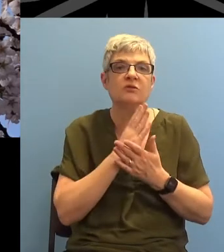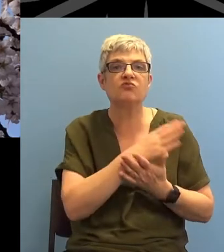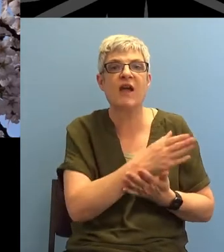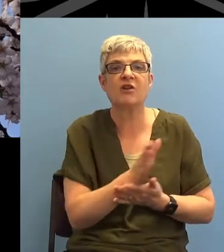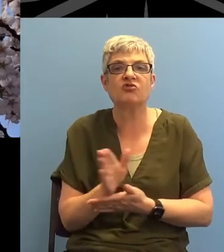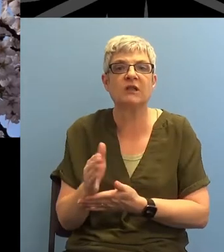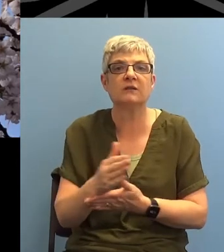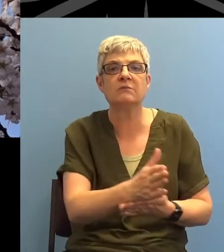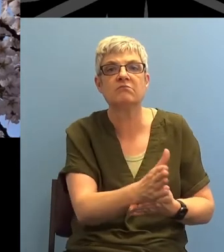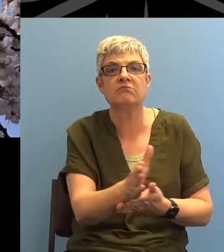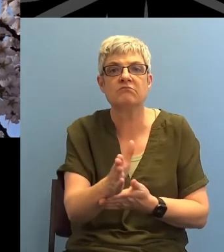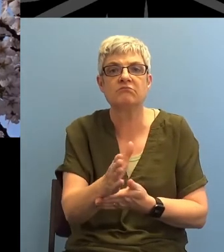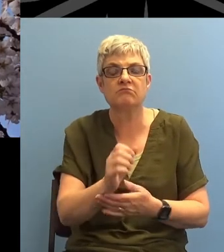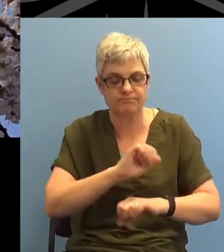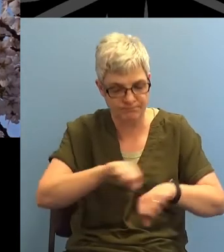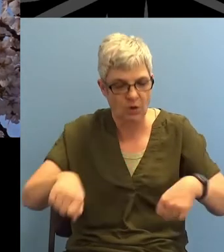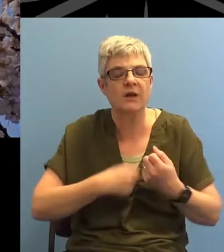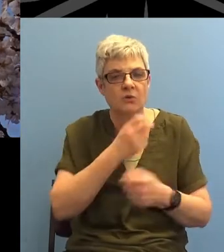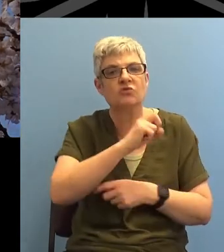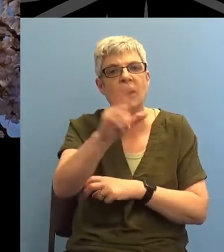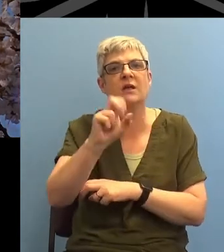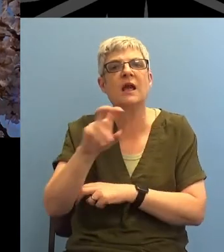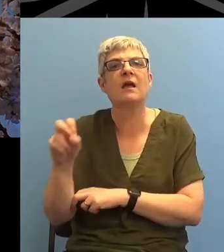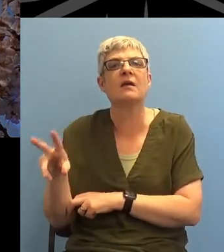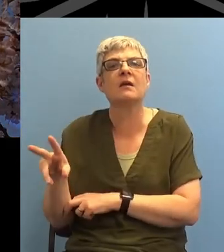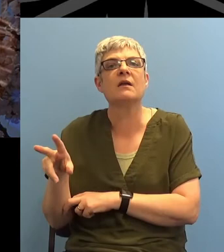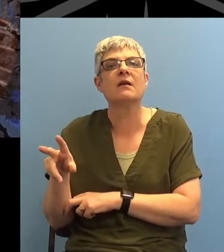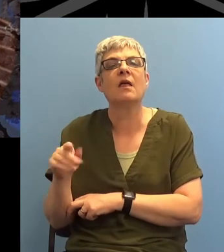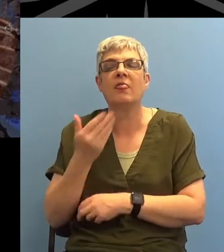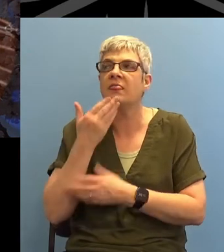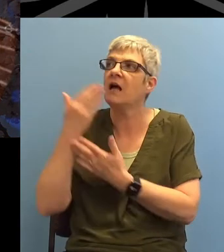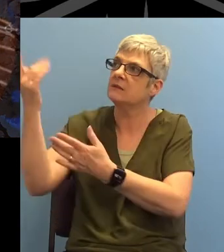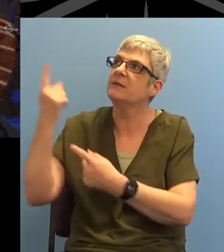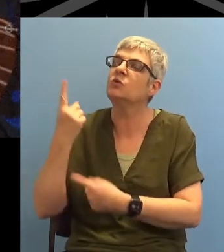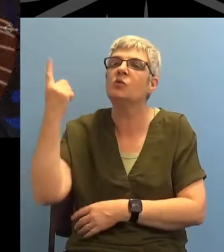journey. Thanks be to God.